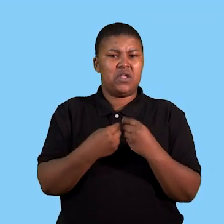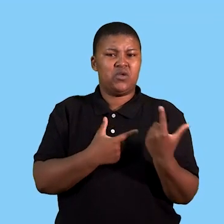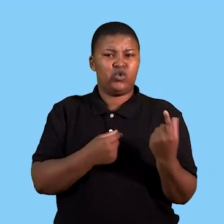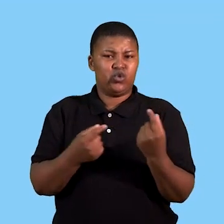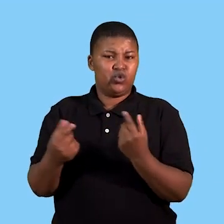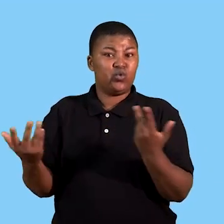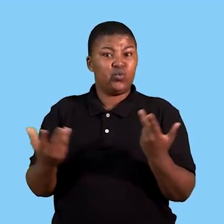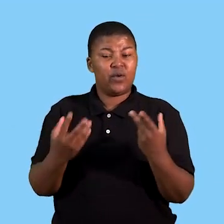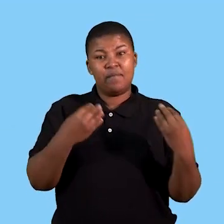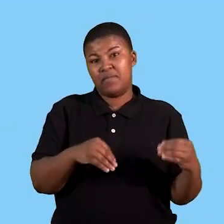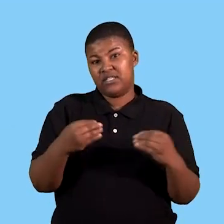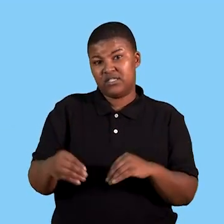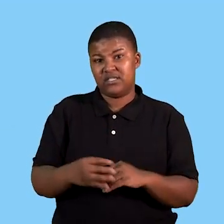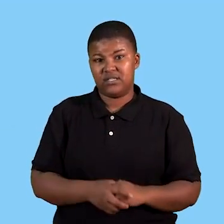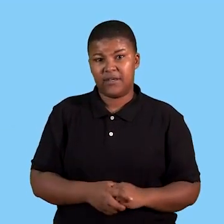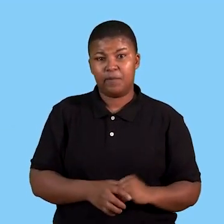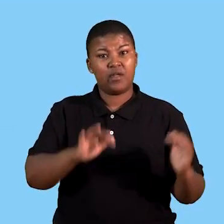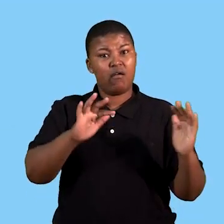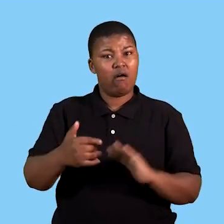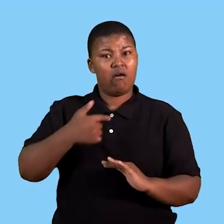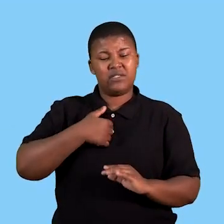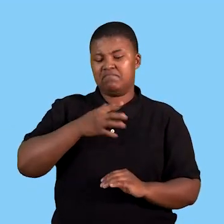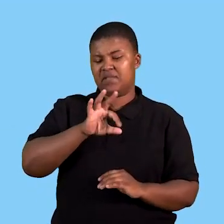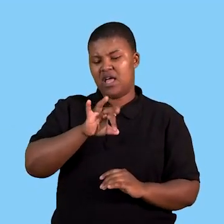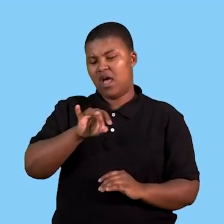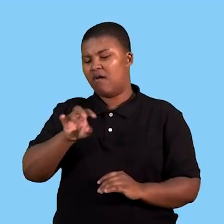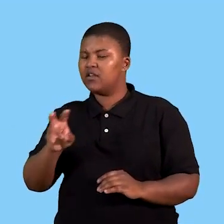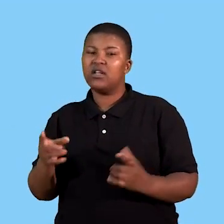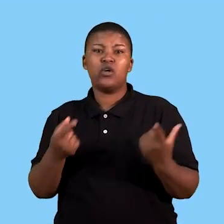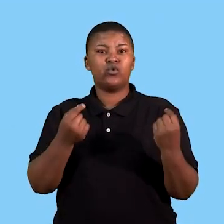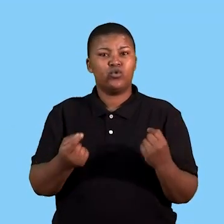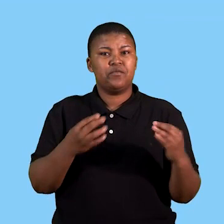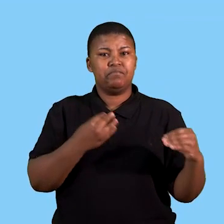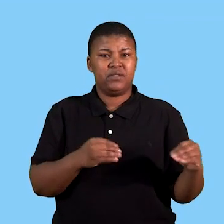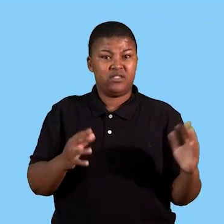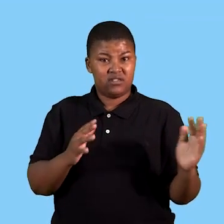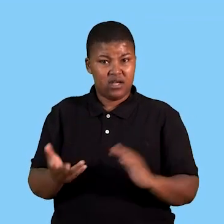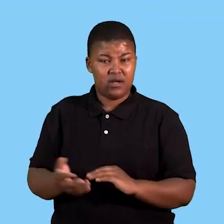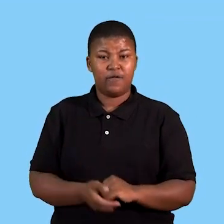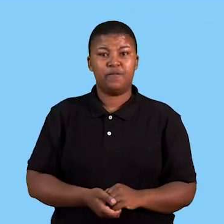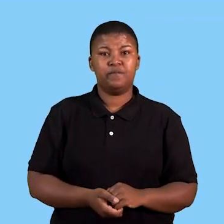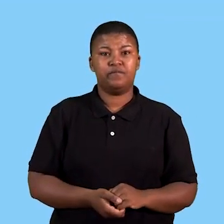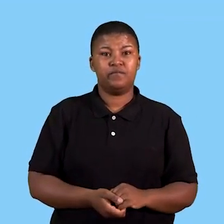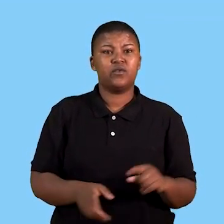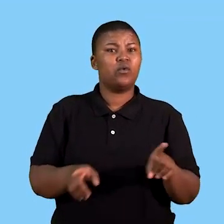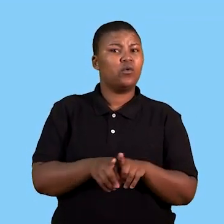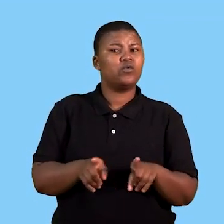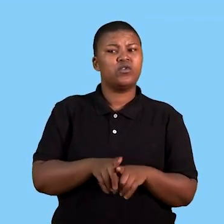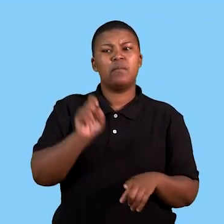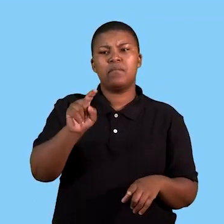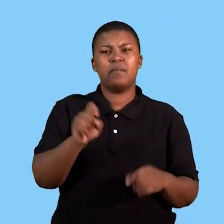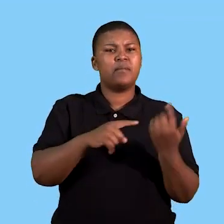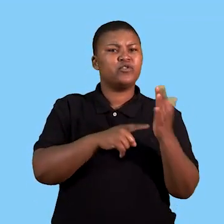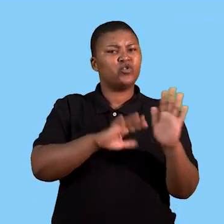are done in the business, so how we conduct our business day to day. So this will also be like